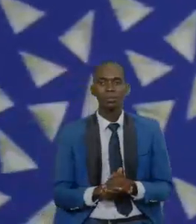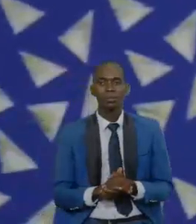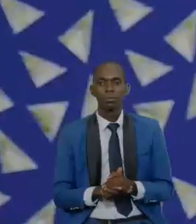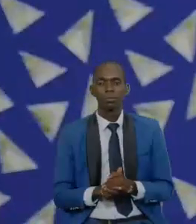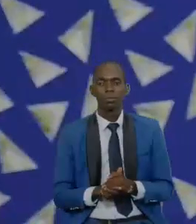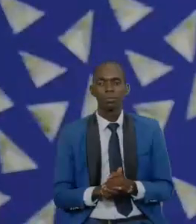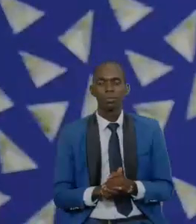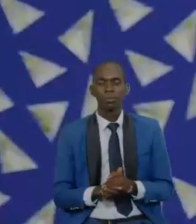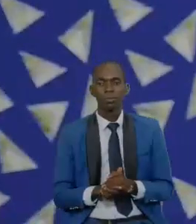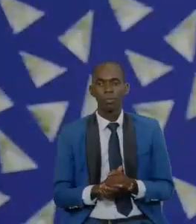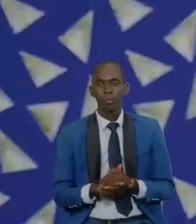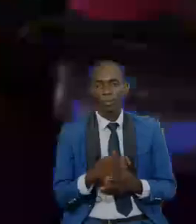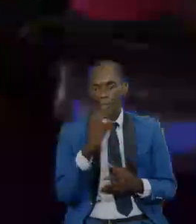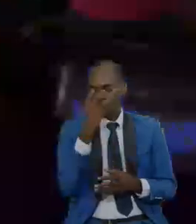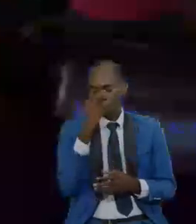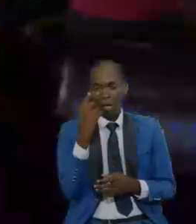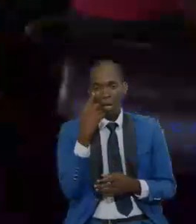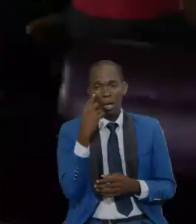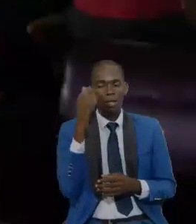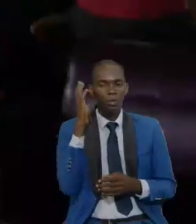Blind eyes will open.